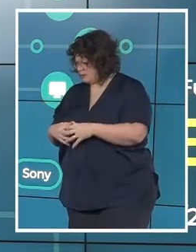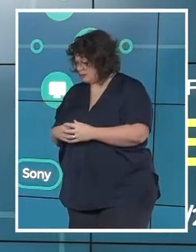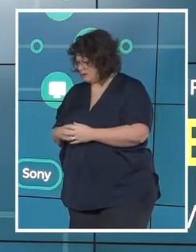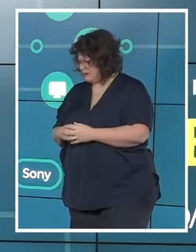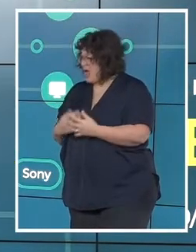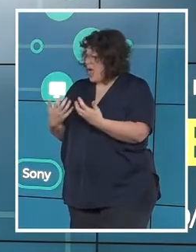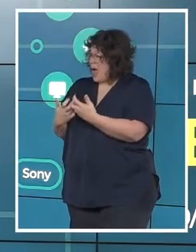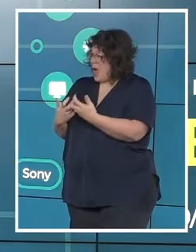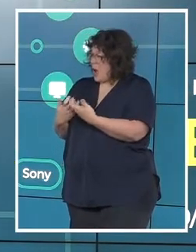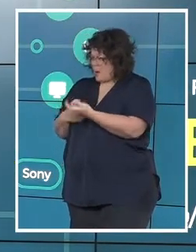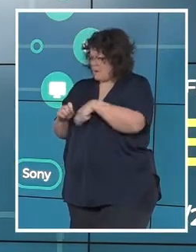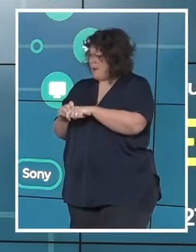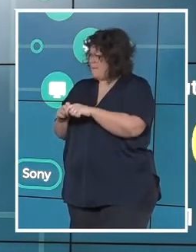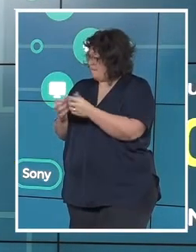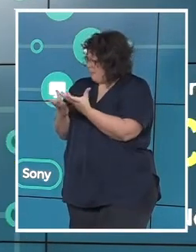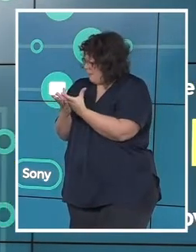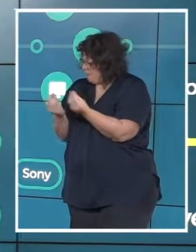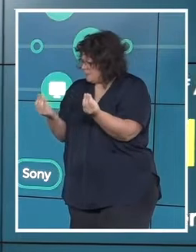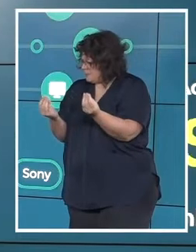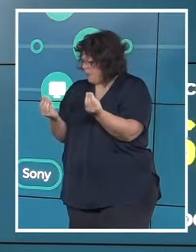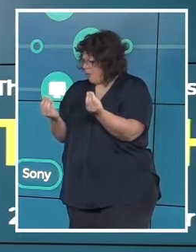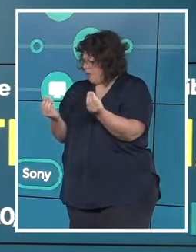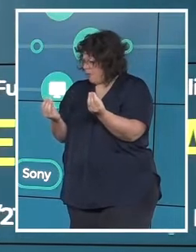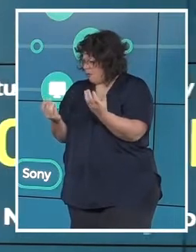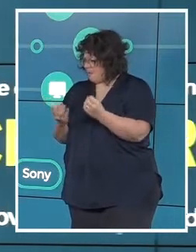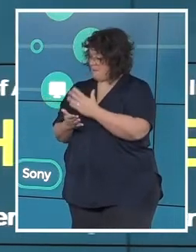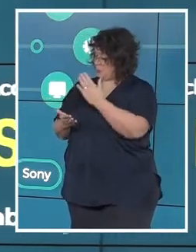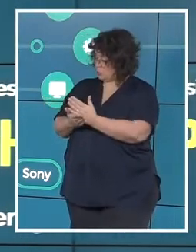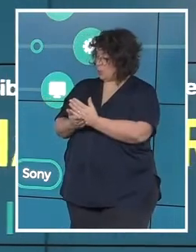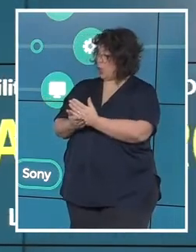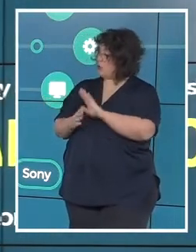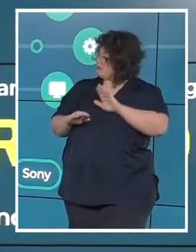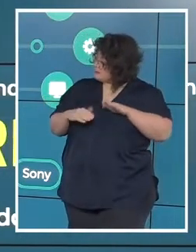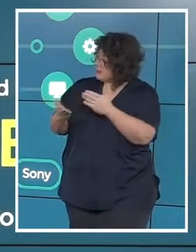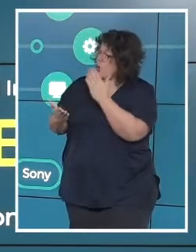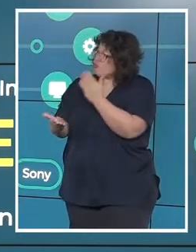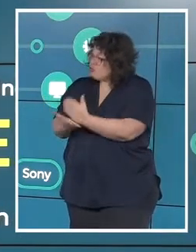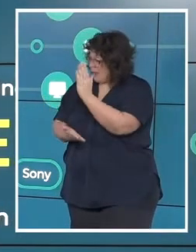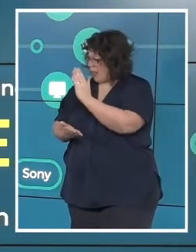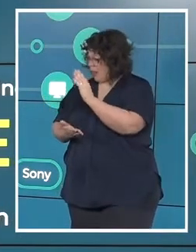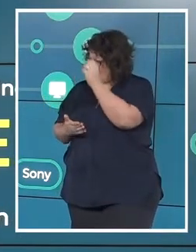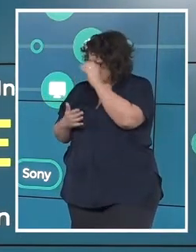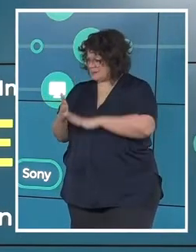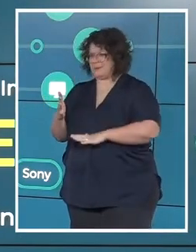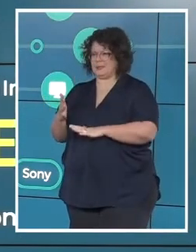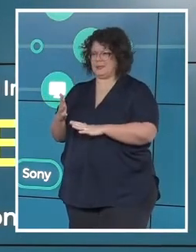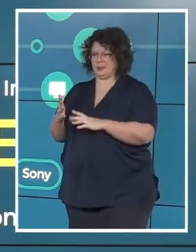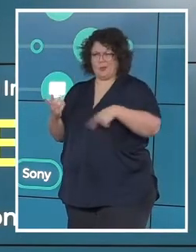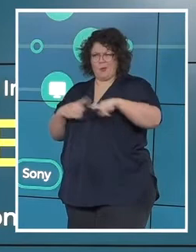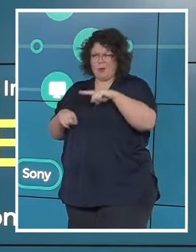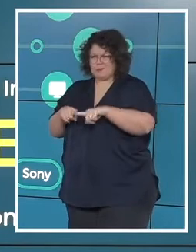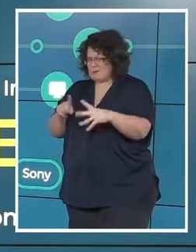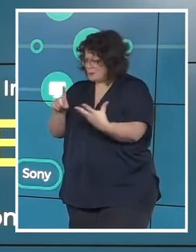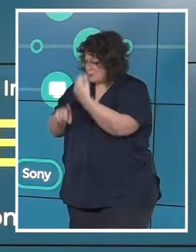to achieve? If technology gets in the way, again, it hinders your customer,